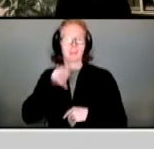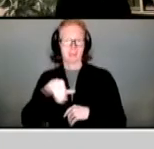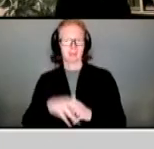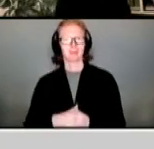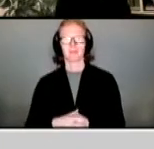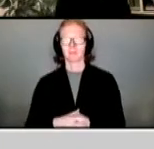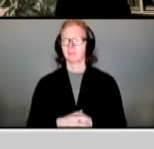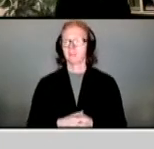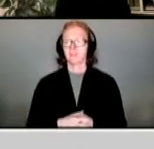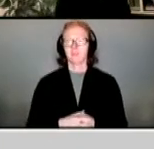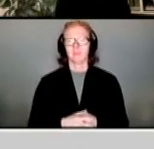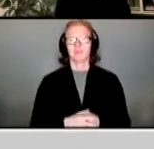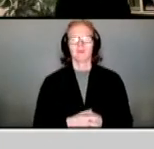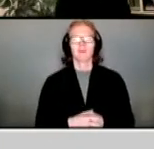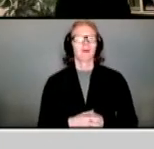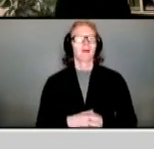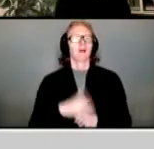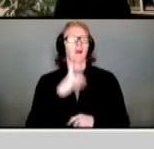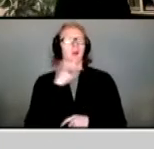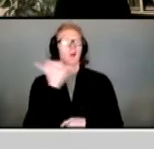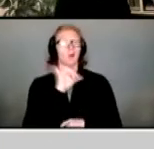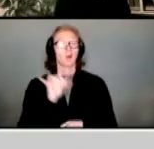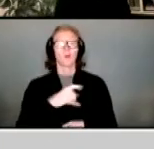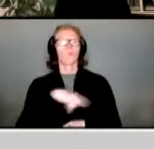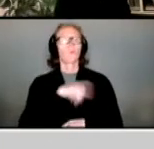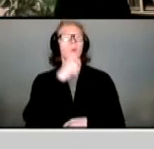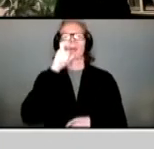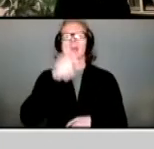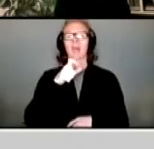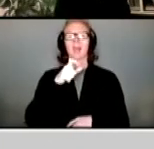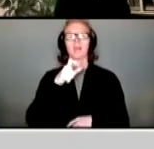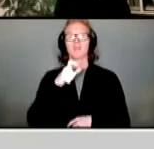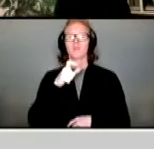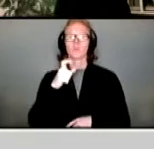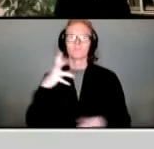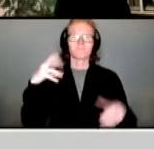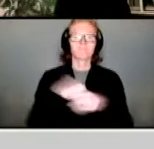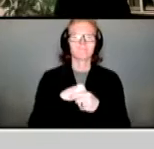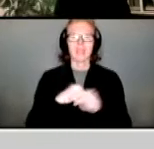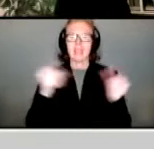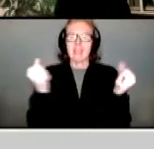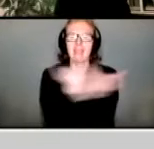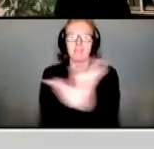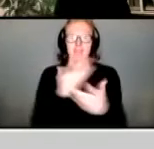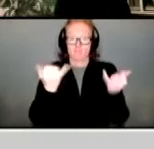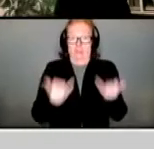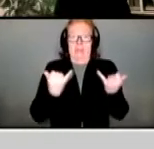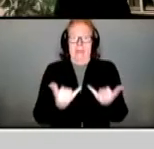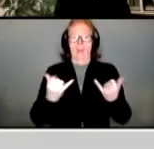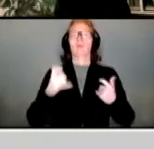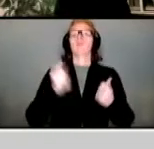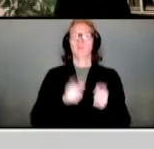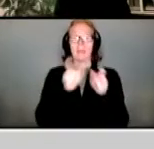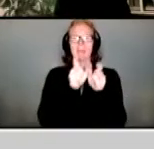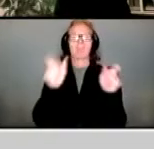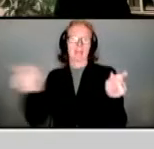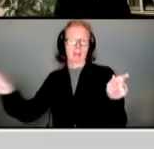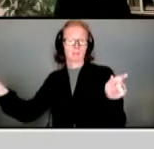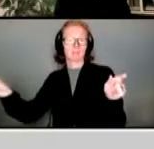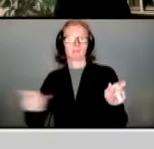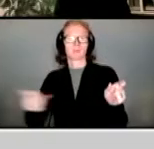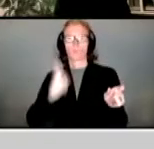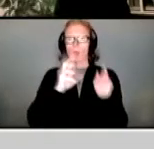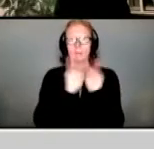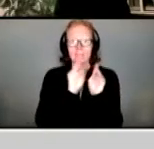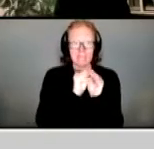And I also want to say, we don't have to jam everything in one meeting. Okay, we can break things out and be strategic about how we